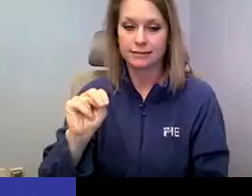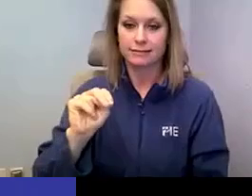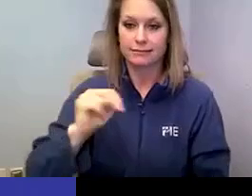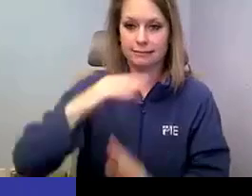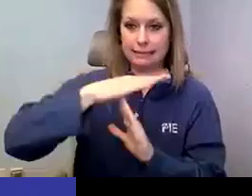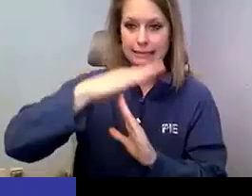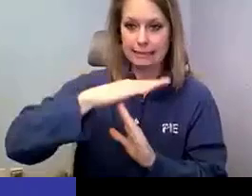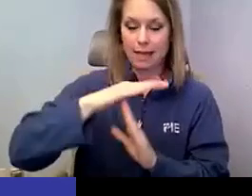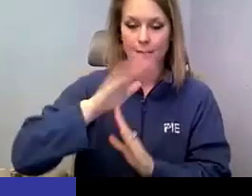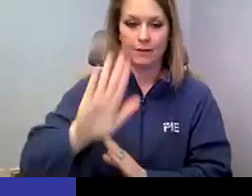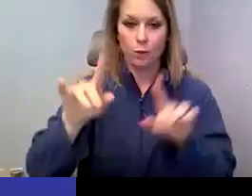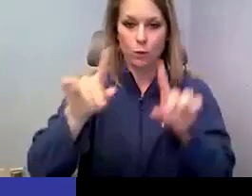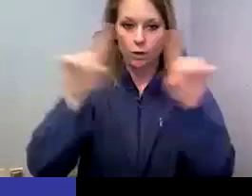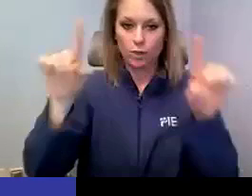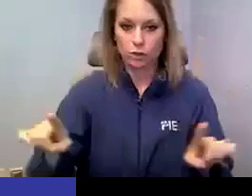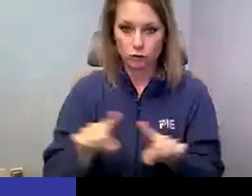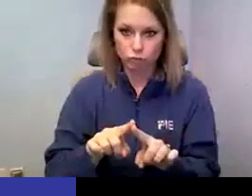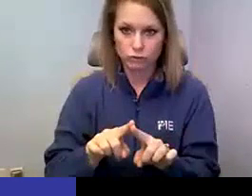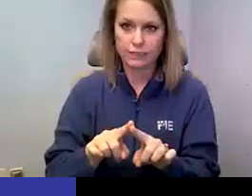screen.